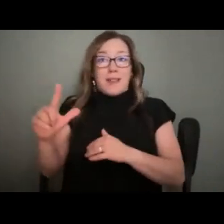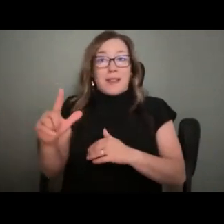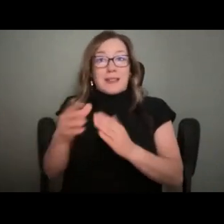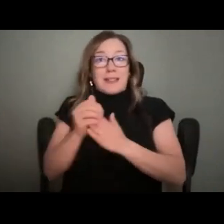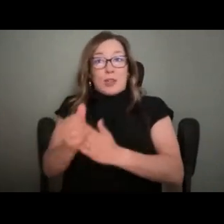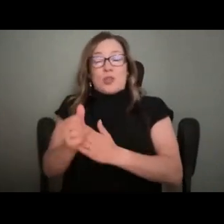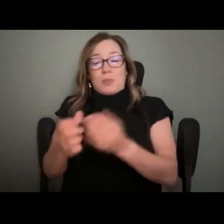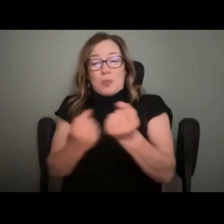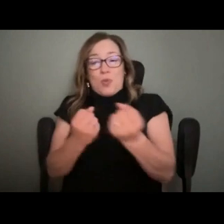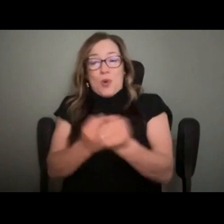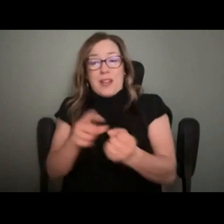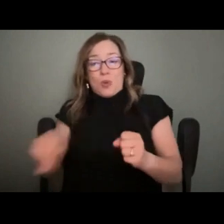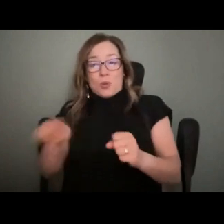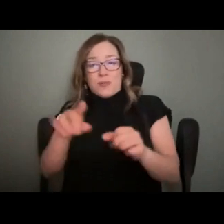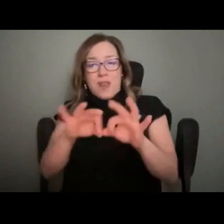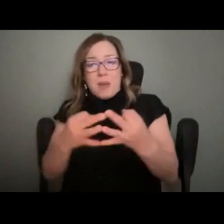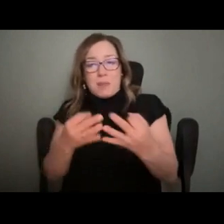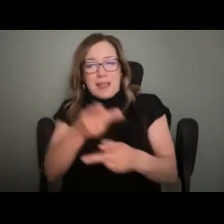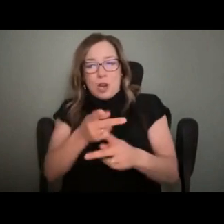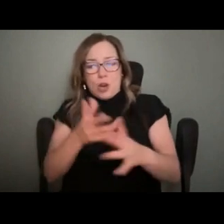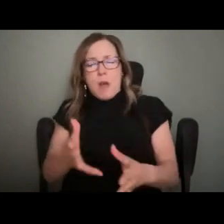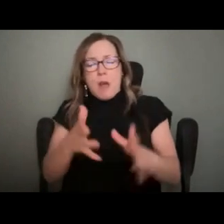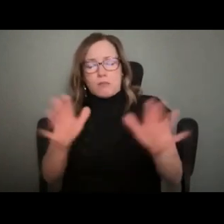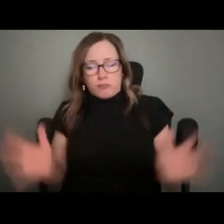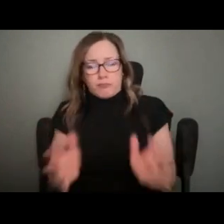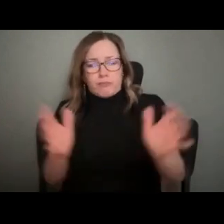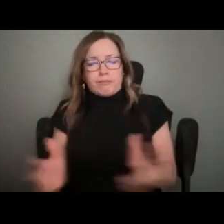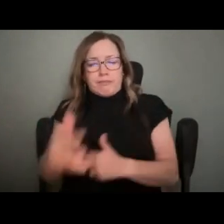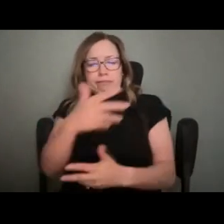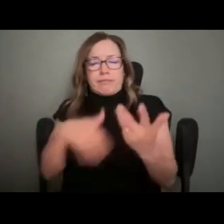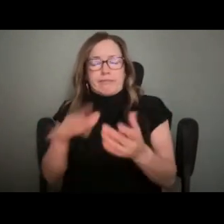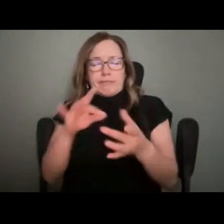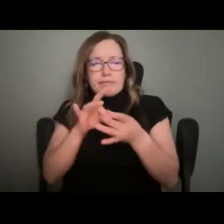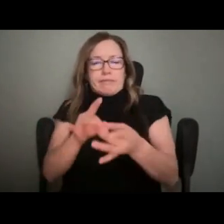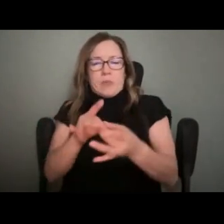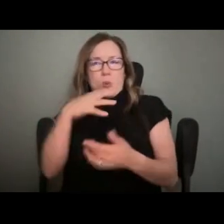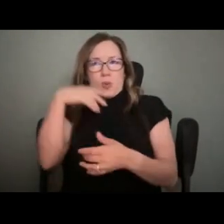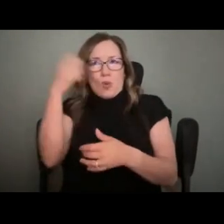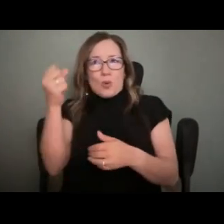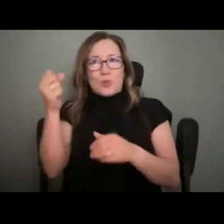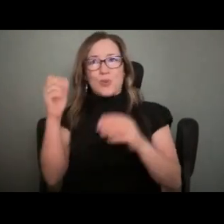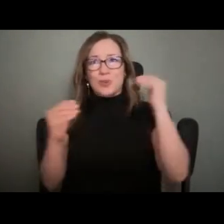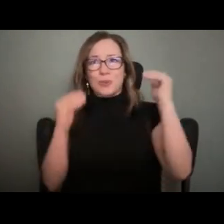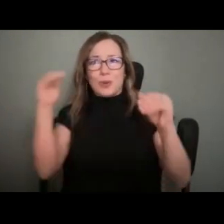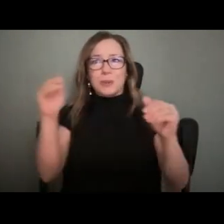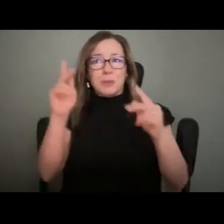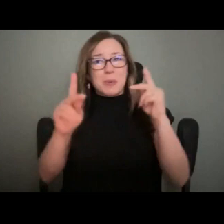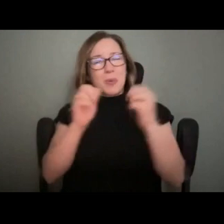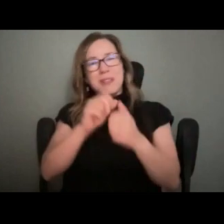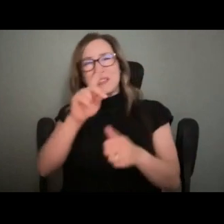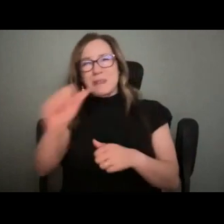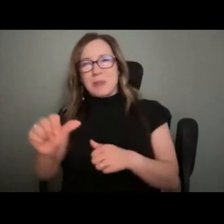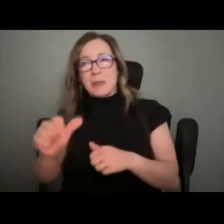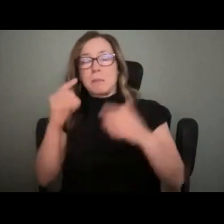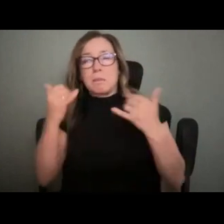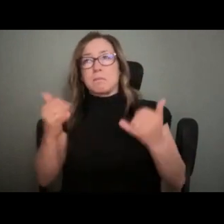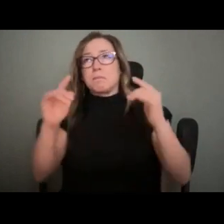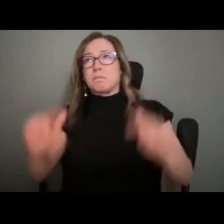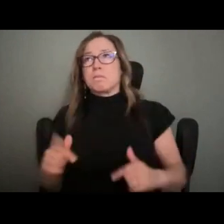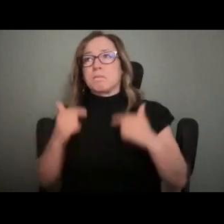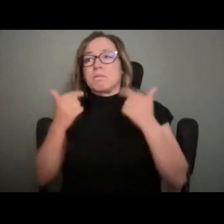caregivers and promoting social connectedness among older adults and people with disabilities. I'll now turn it over to